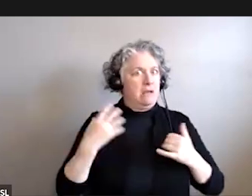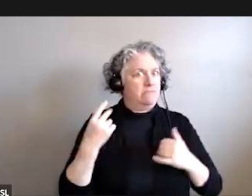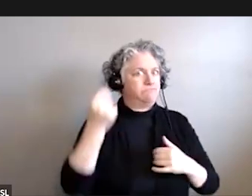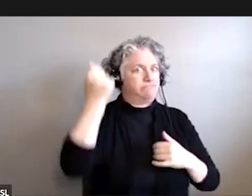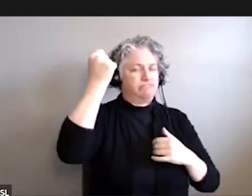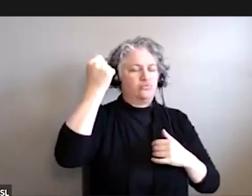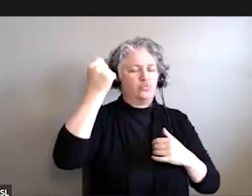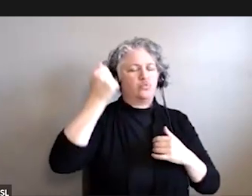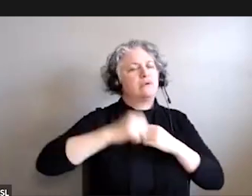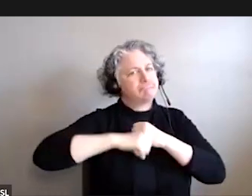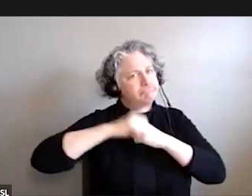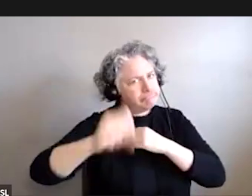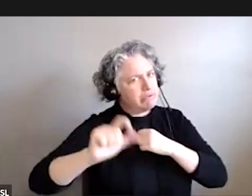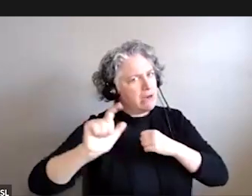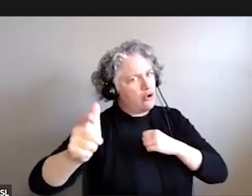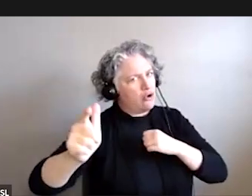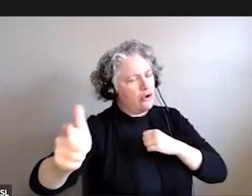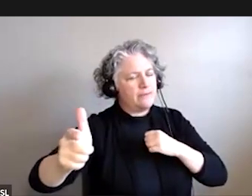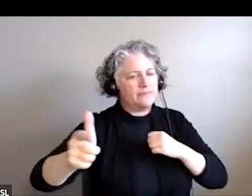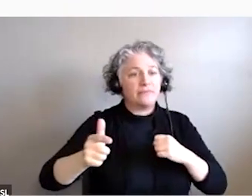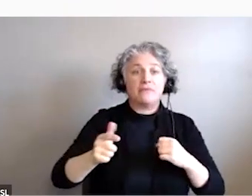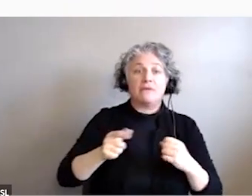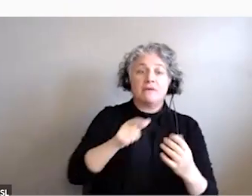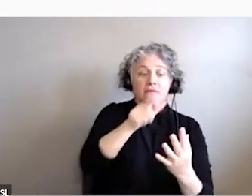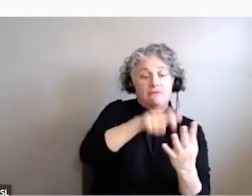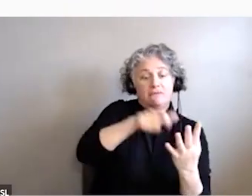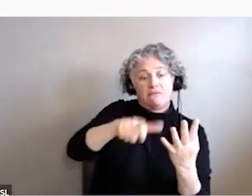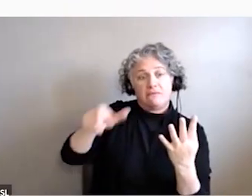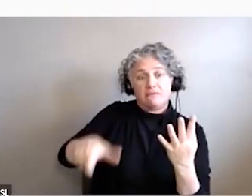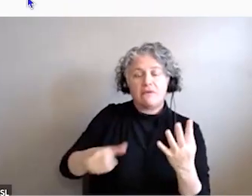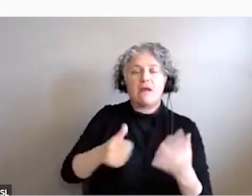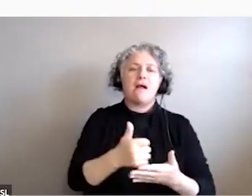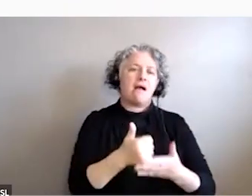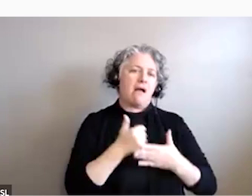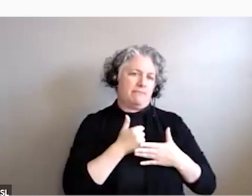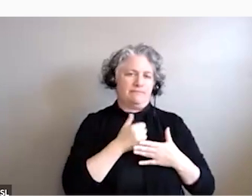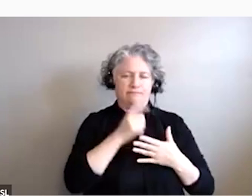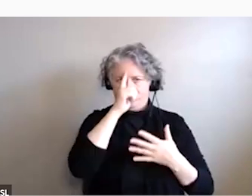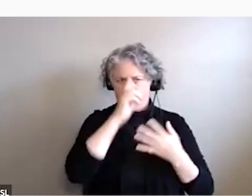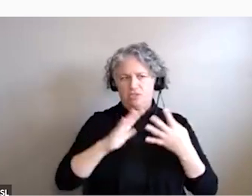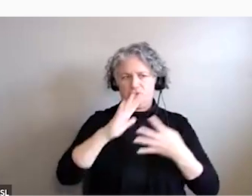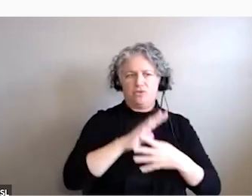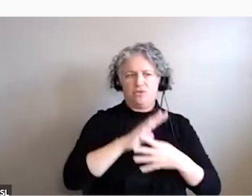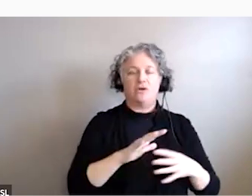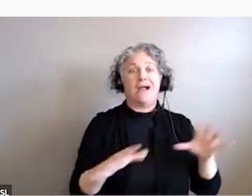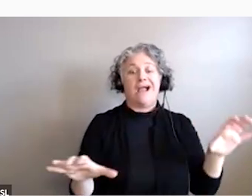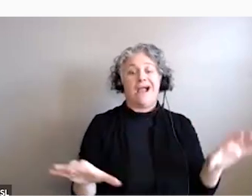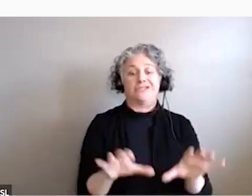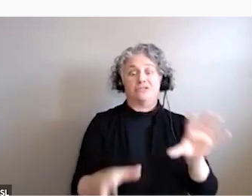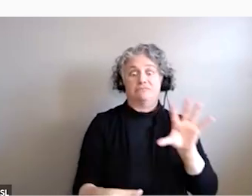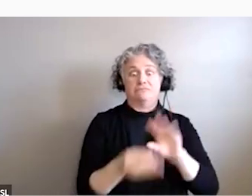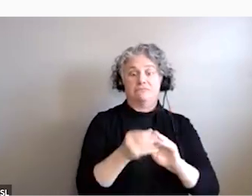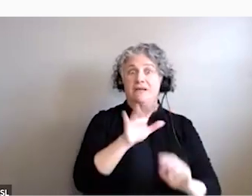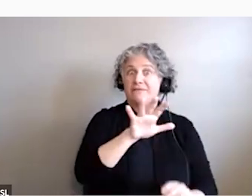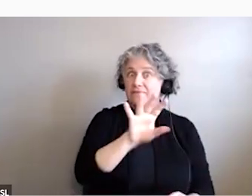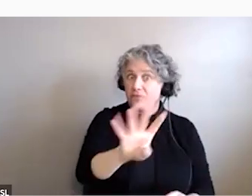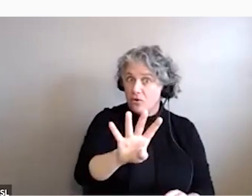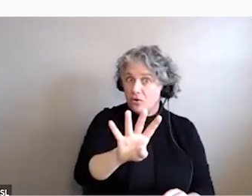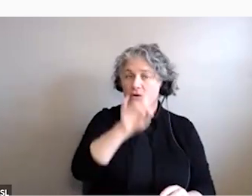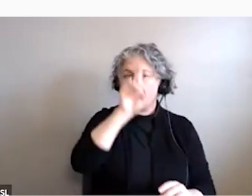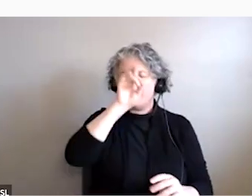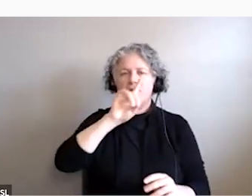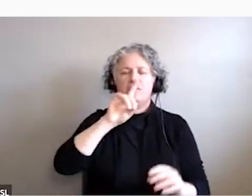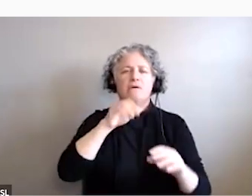time. Ultimately, this method helped us prioritize 54 actions, next slide, for our